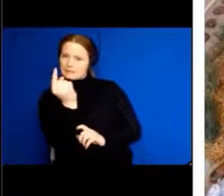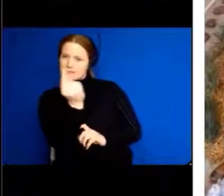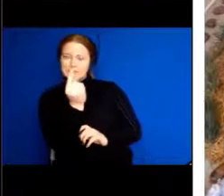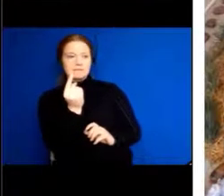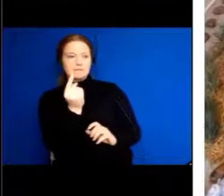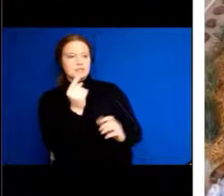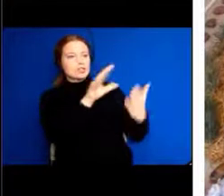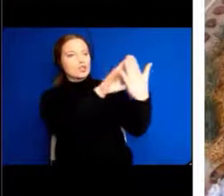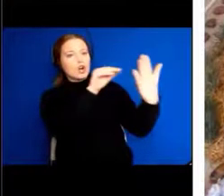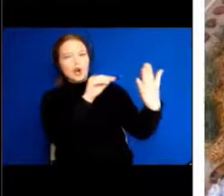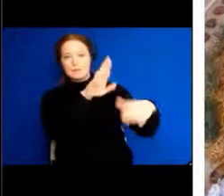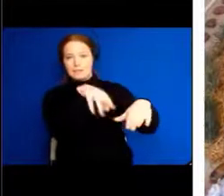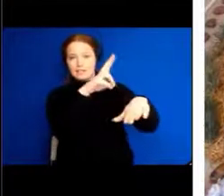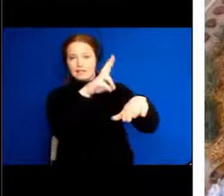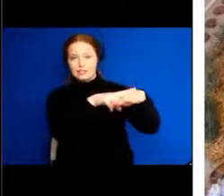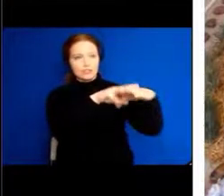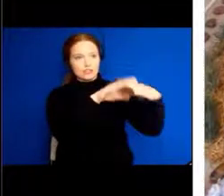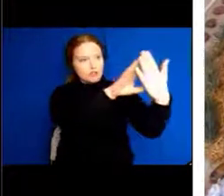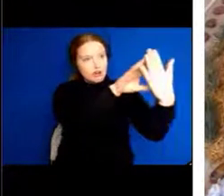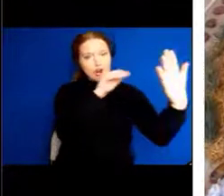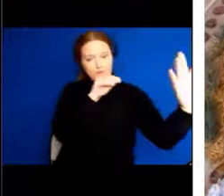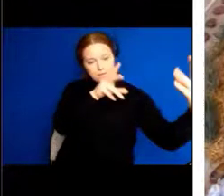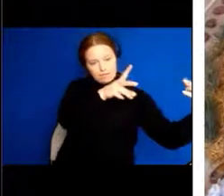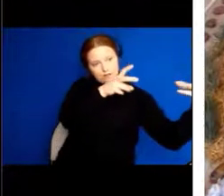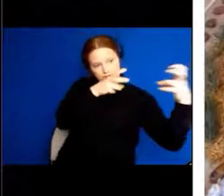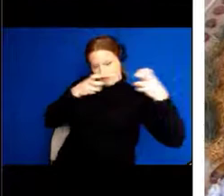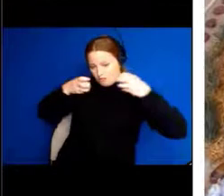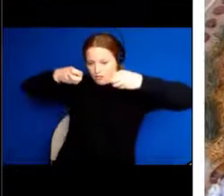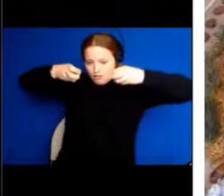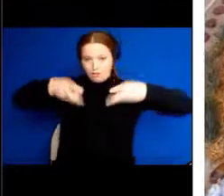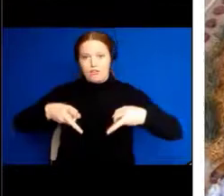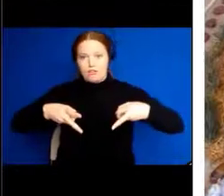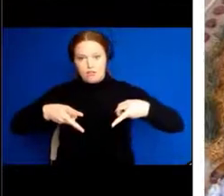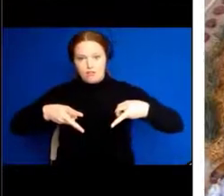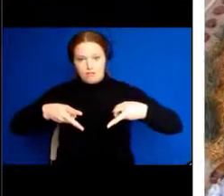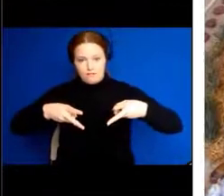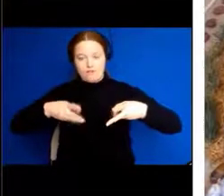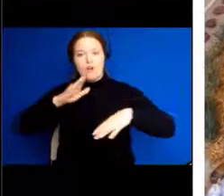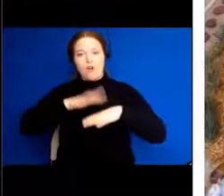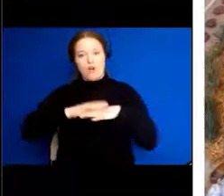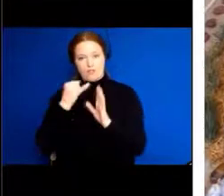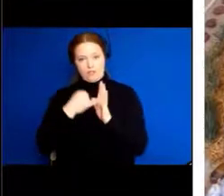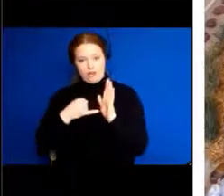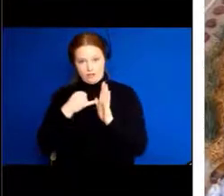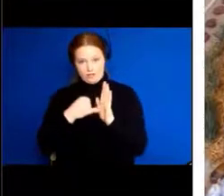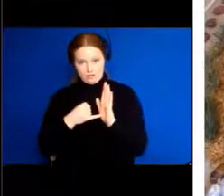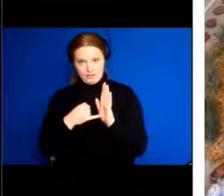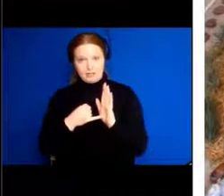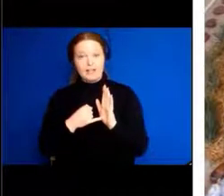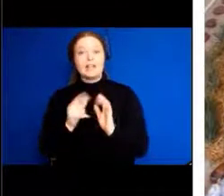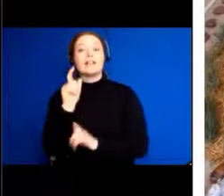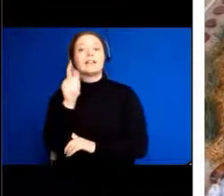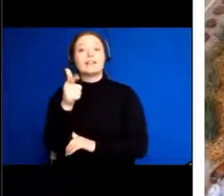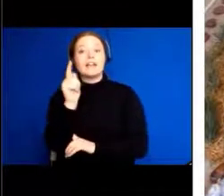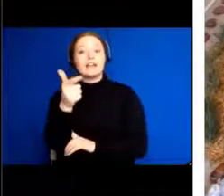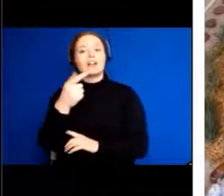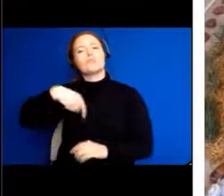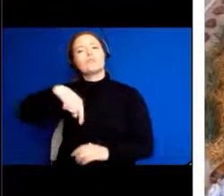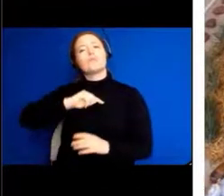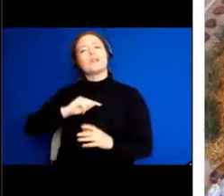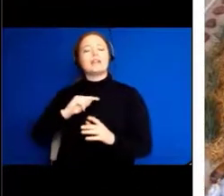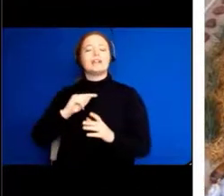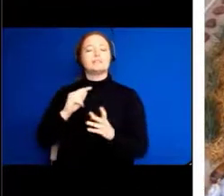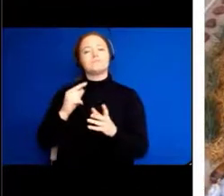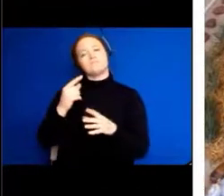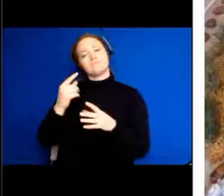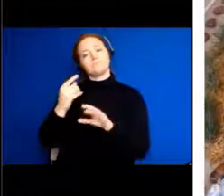nature. And then when we talked about the activity of creating it, this fellow, one of our participants, was